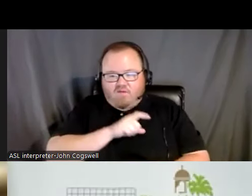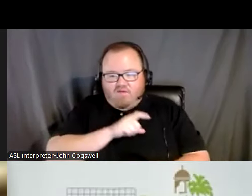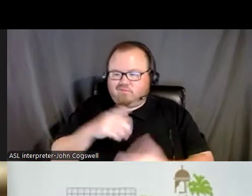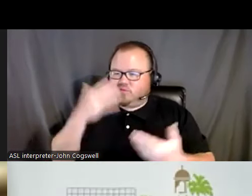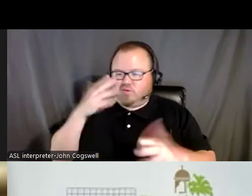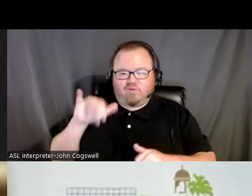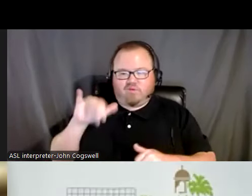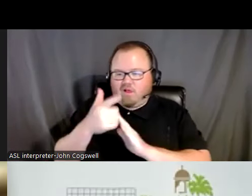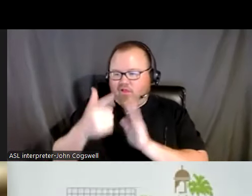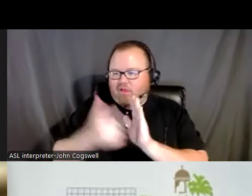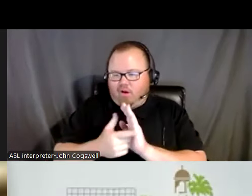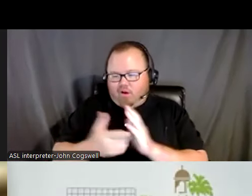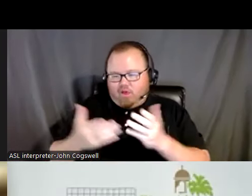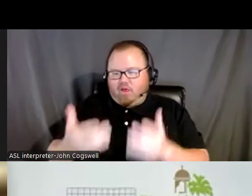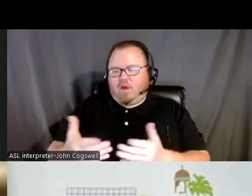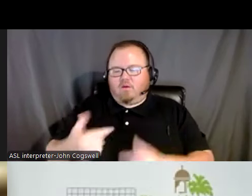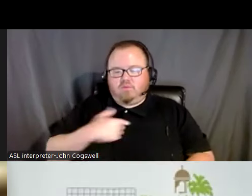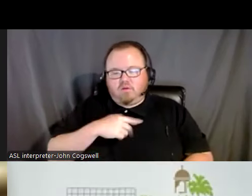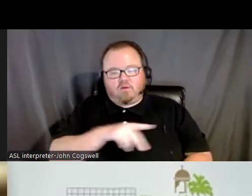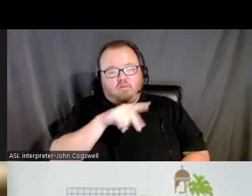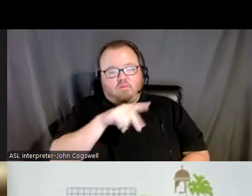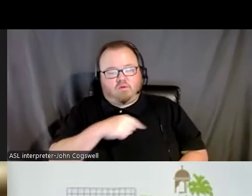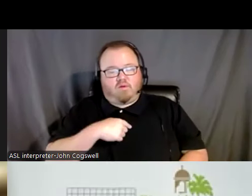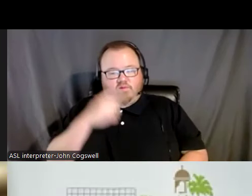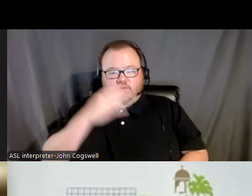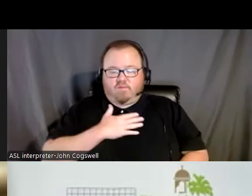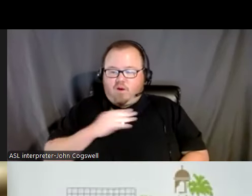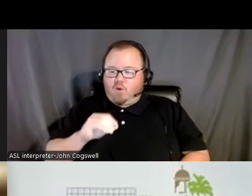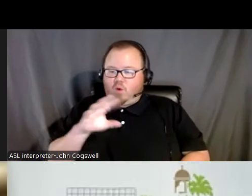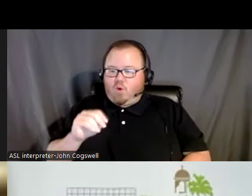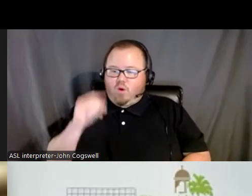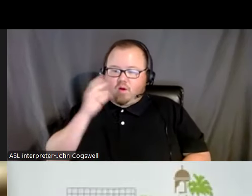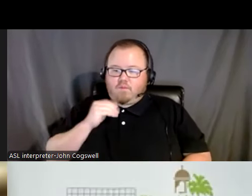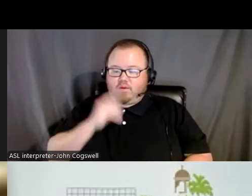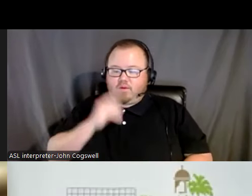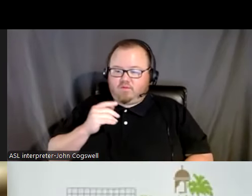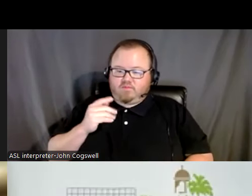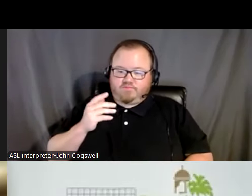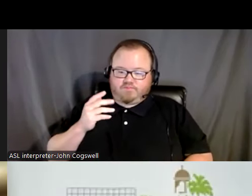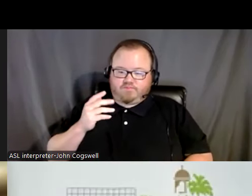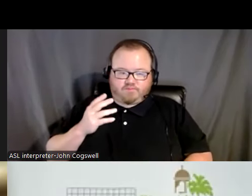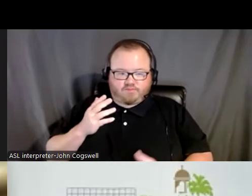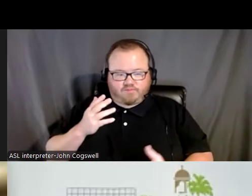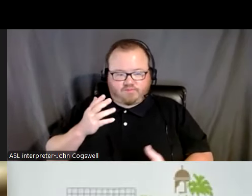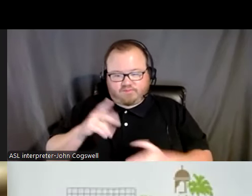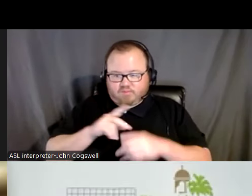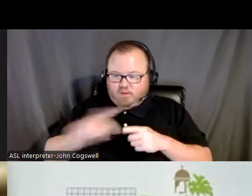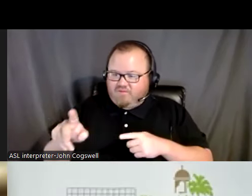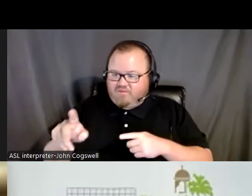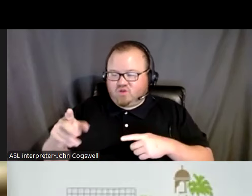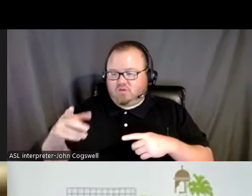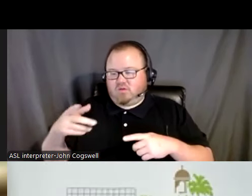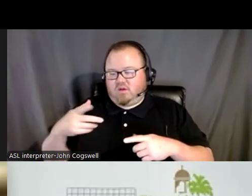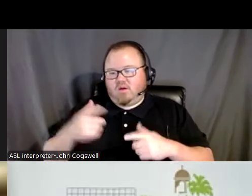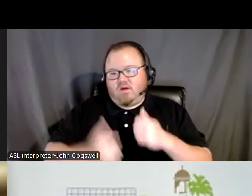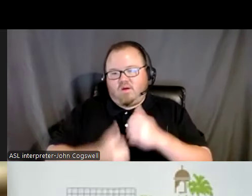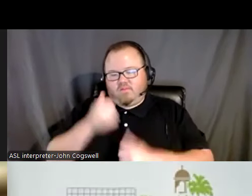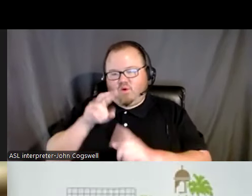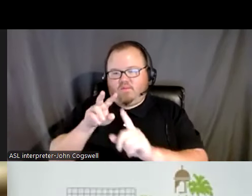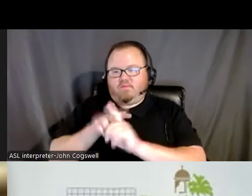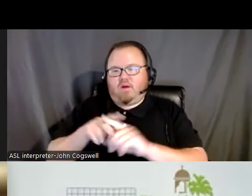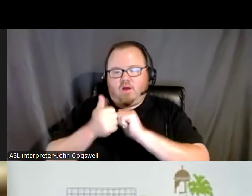that this law is on the book. And me personally, from my own experience, anecdotally, professionally, I really think this is the most applicable way